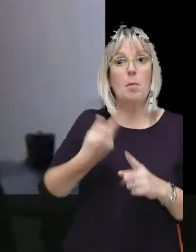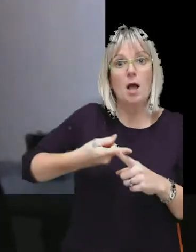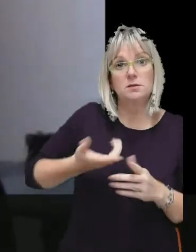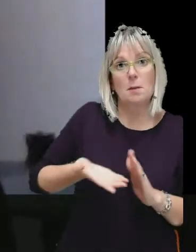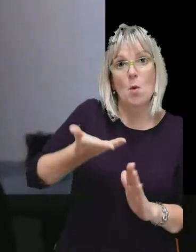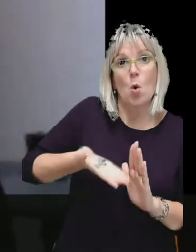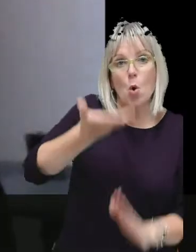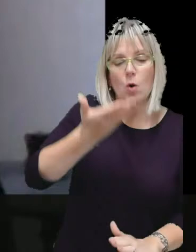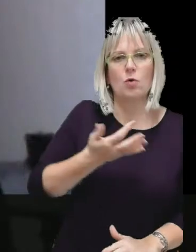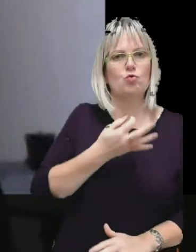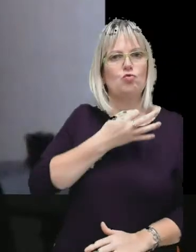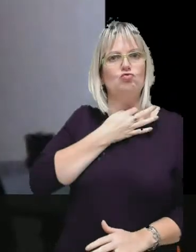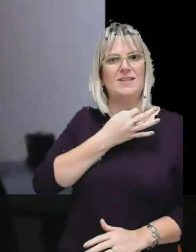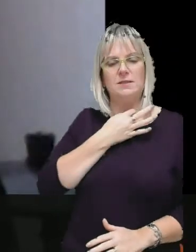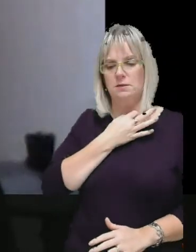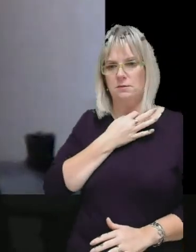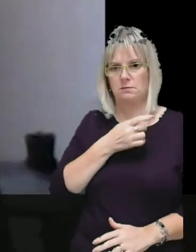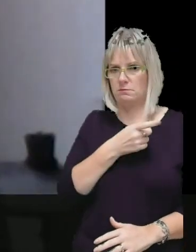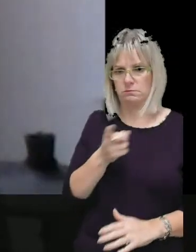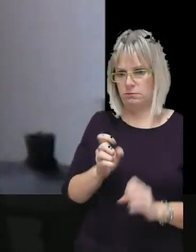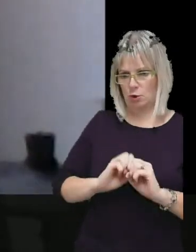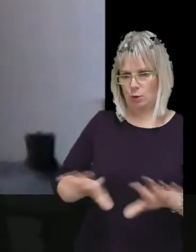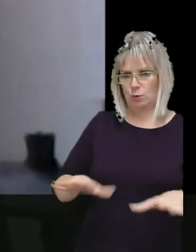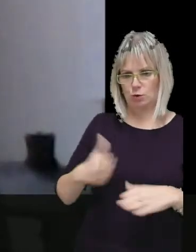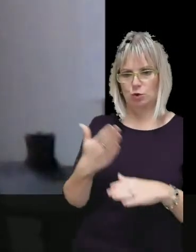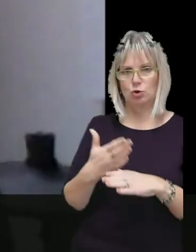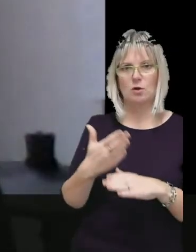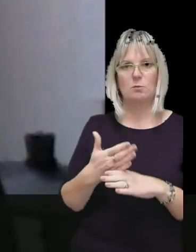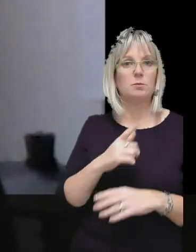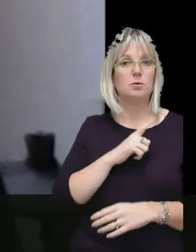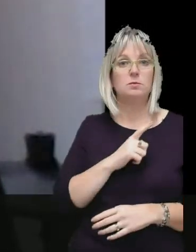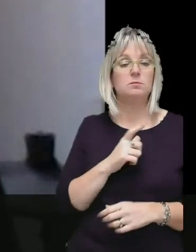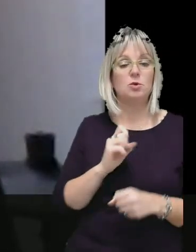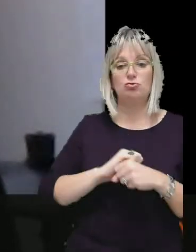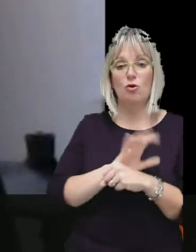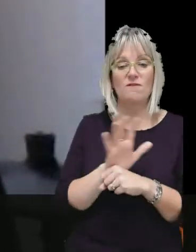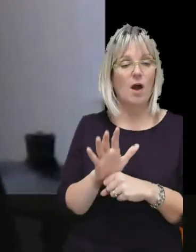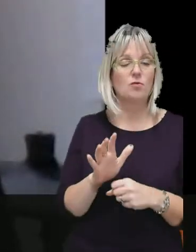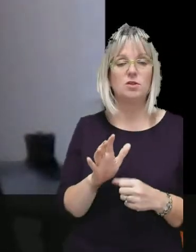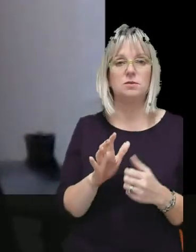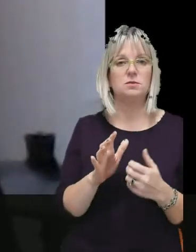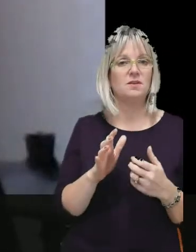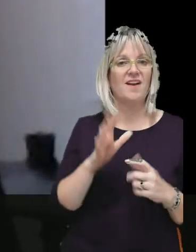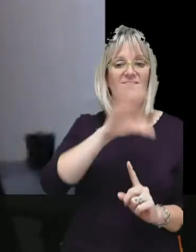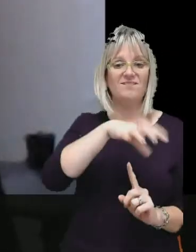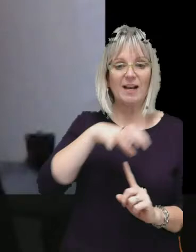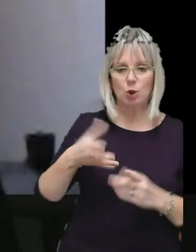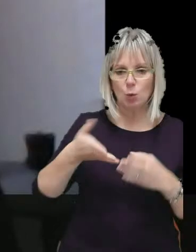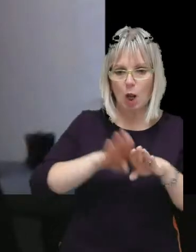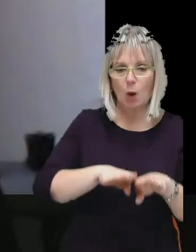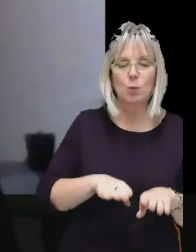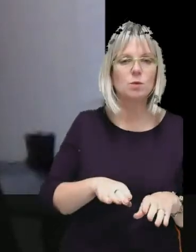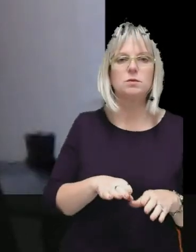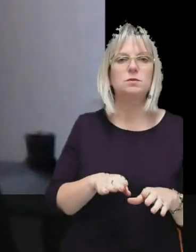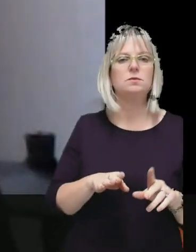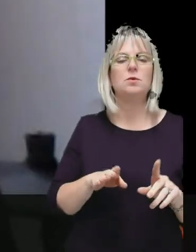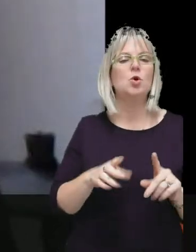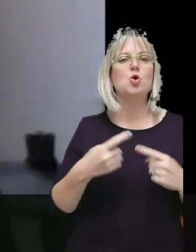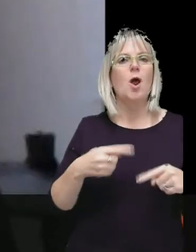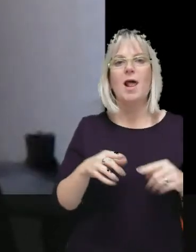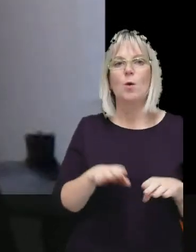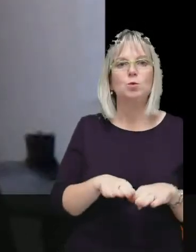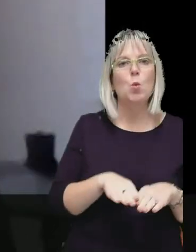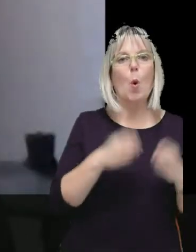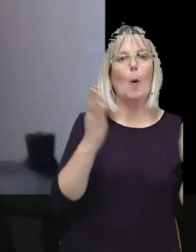Some venues are shut for good, or social distancing doesn't allow venues to reopen at full capacity without major financial loss. Some